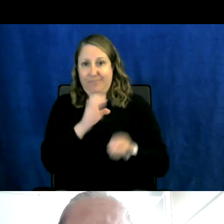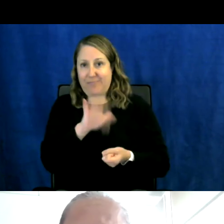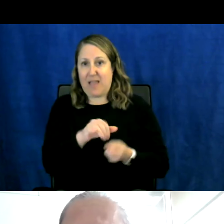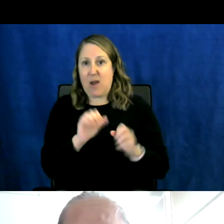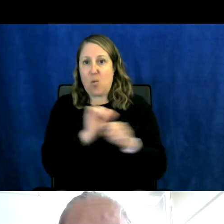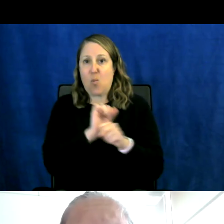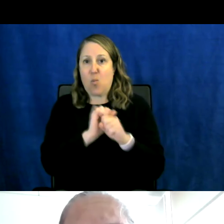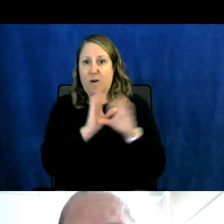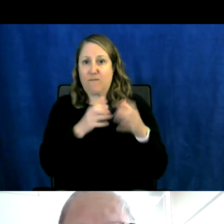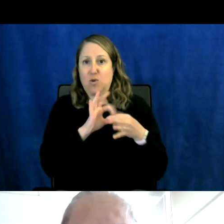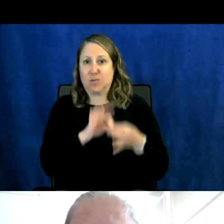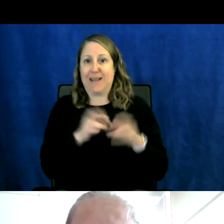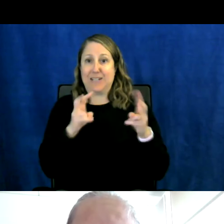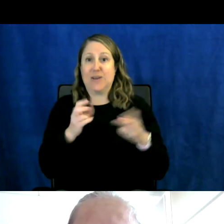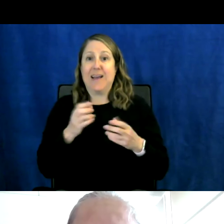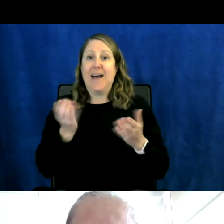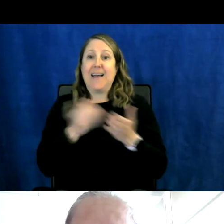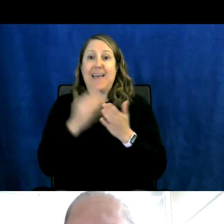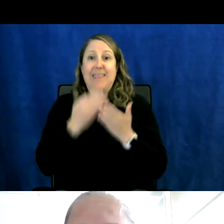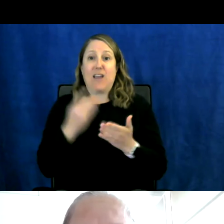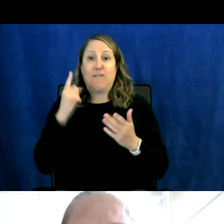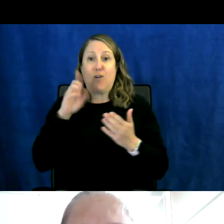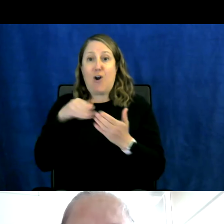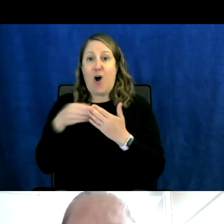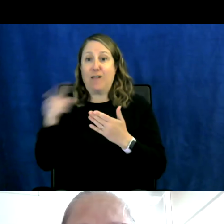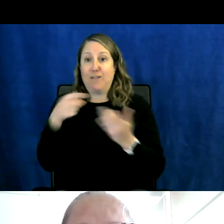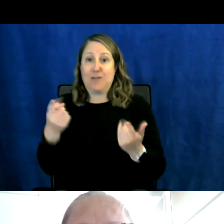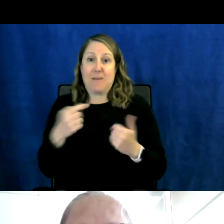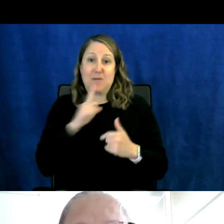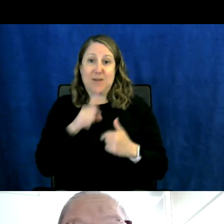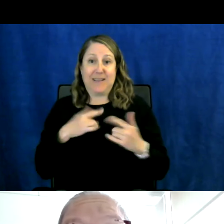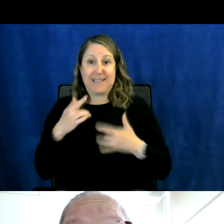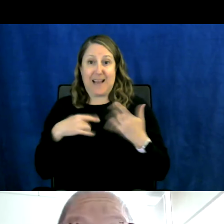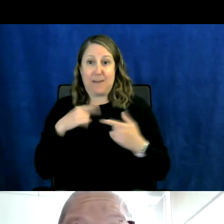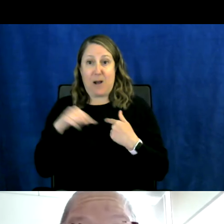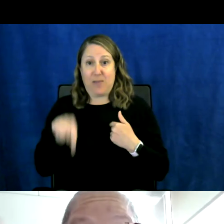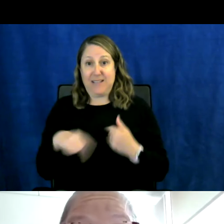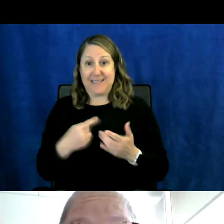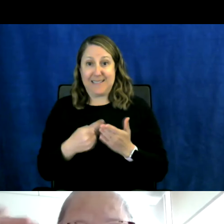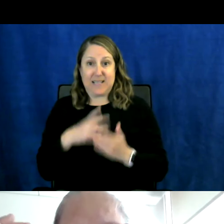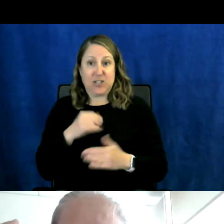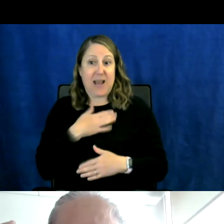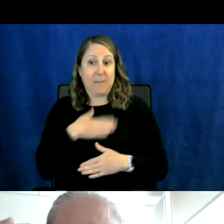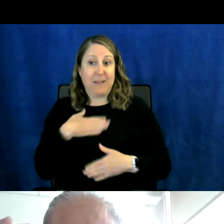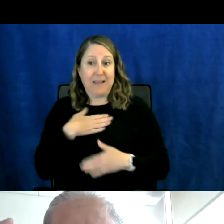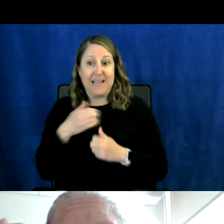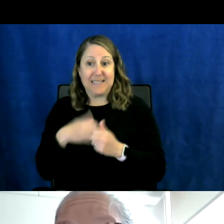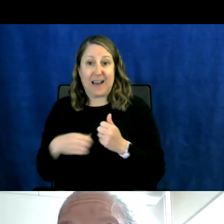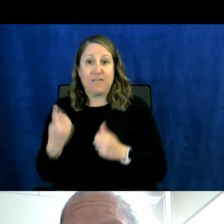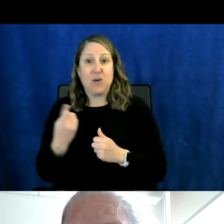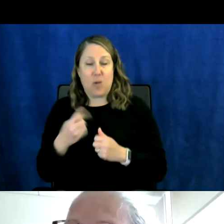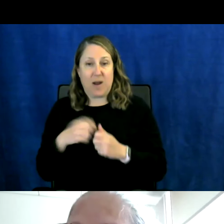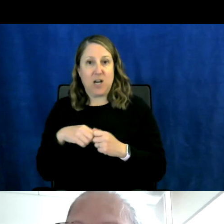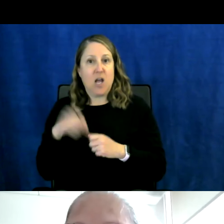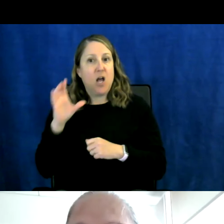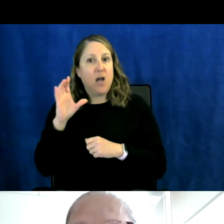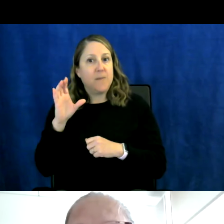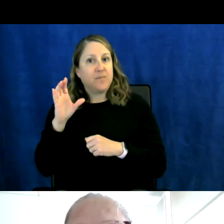you all for being here. Really excited for all of the discussions that will happen. And please, everyone, watch for an